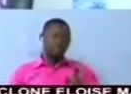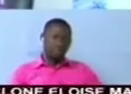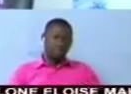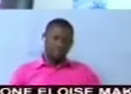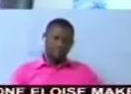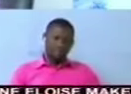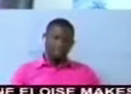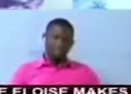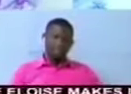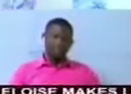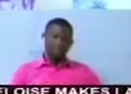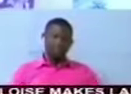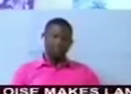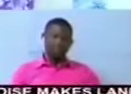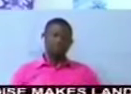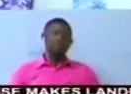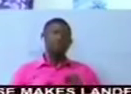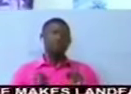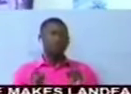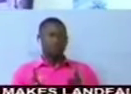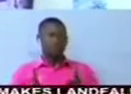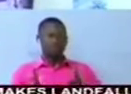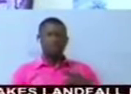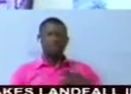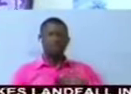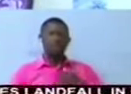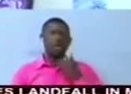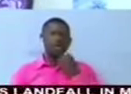Okay, let me ask you this question.